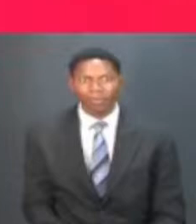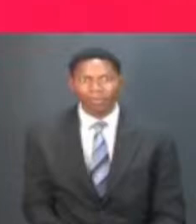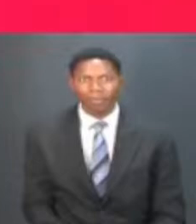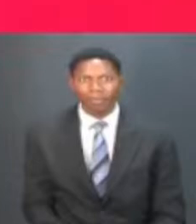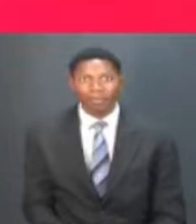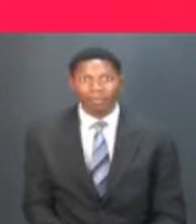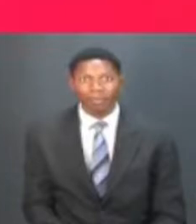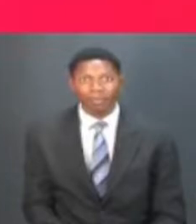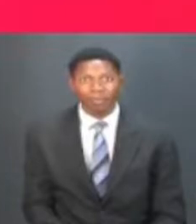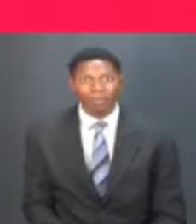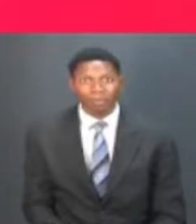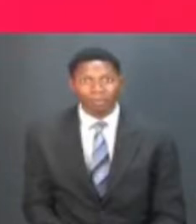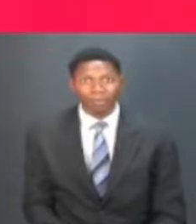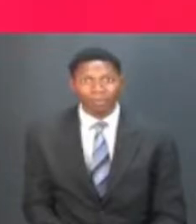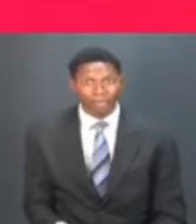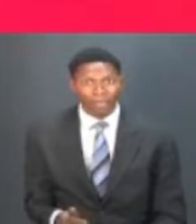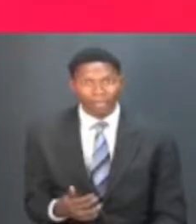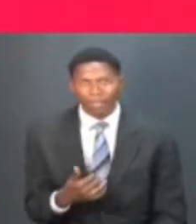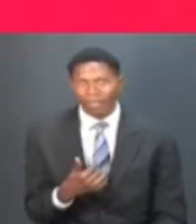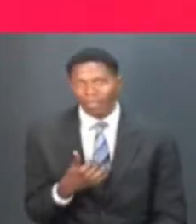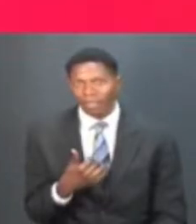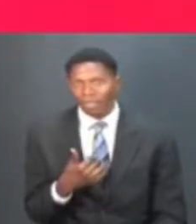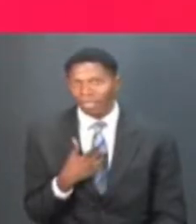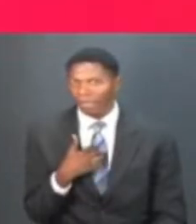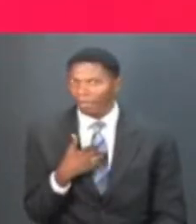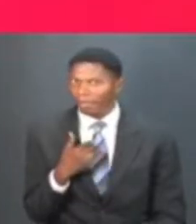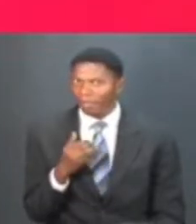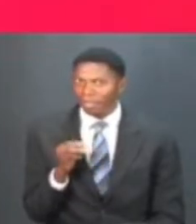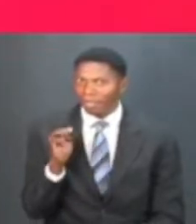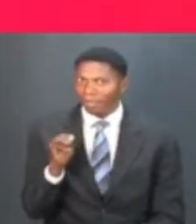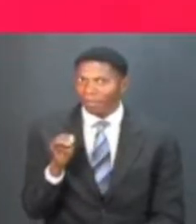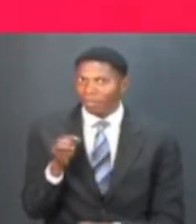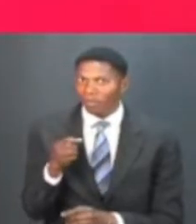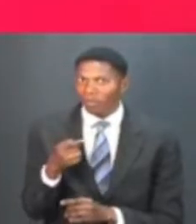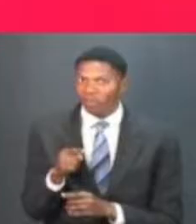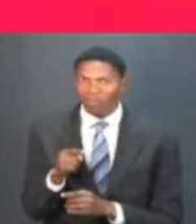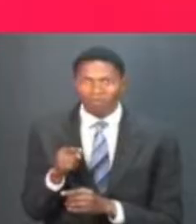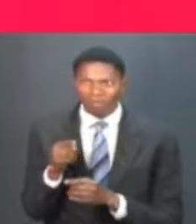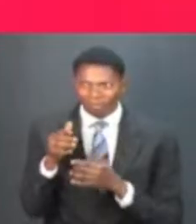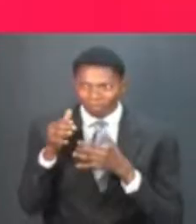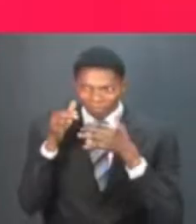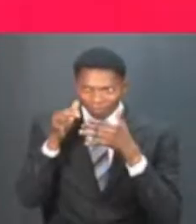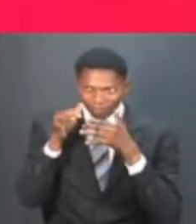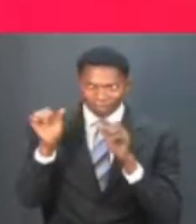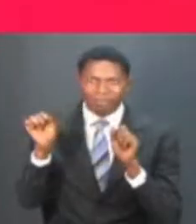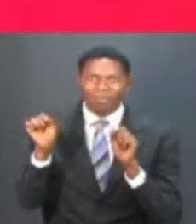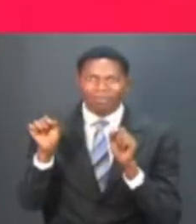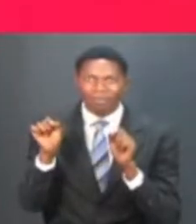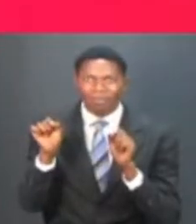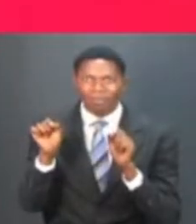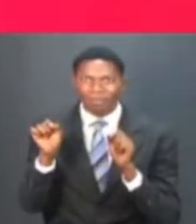I have a message from His Excellency the President.